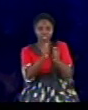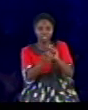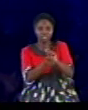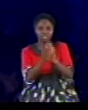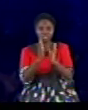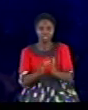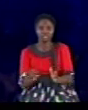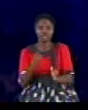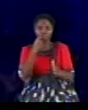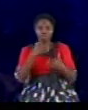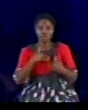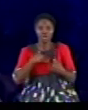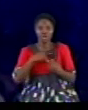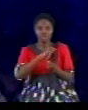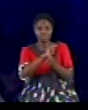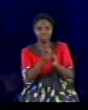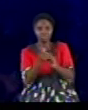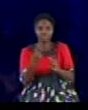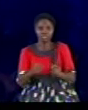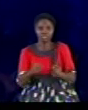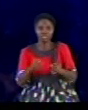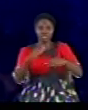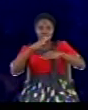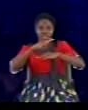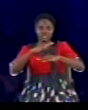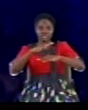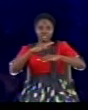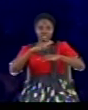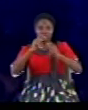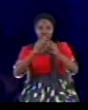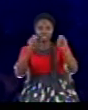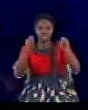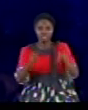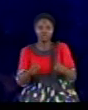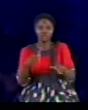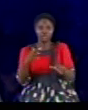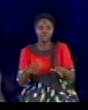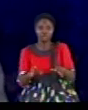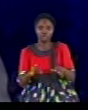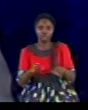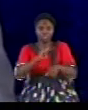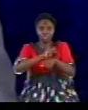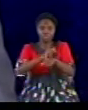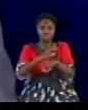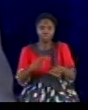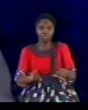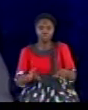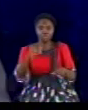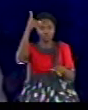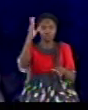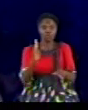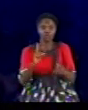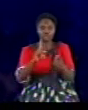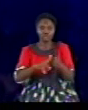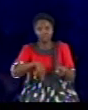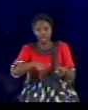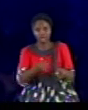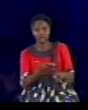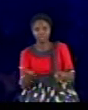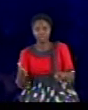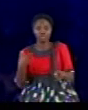the temple of God into something else. We are going to pray that God will